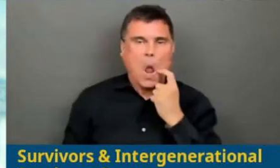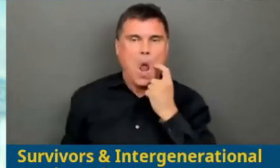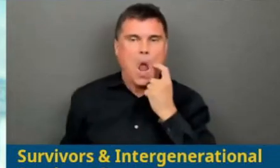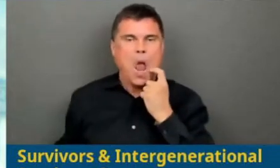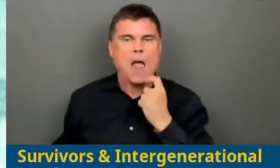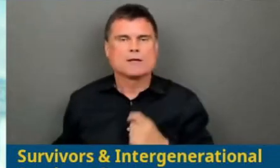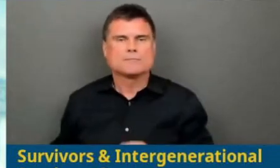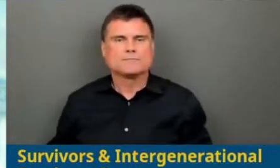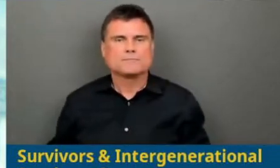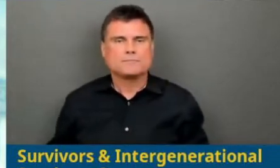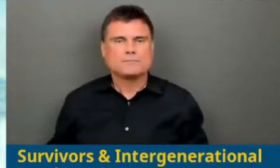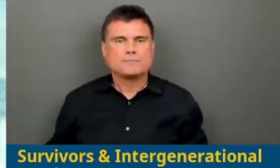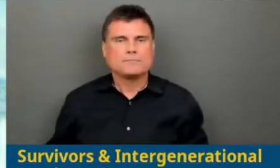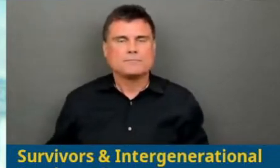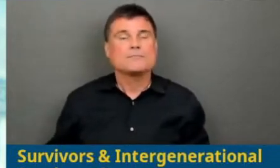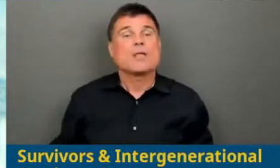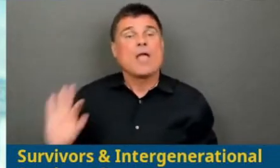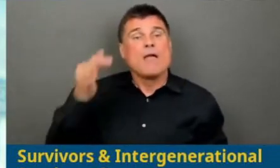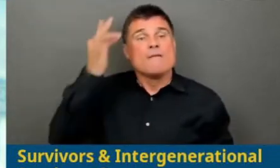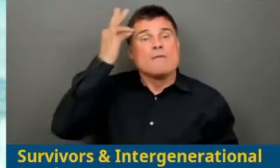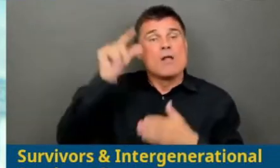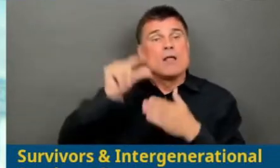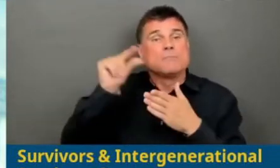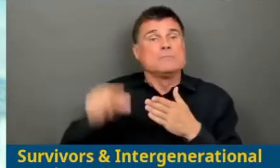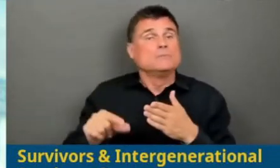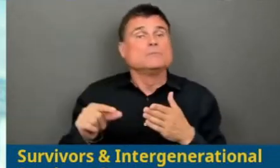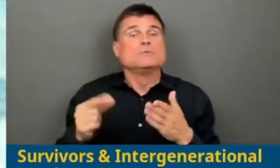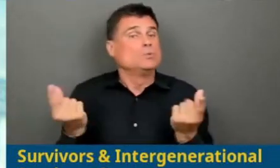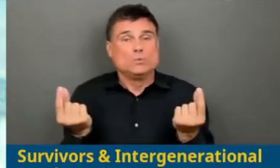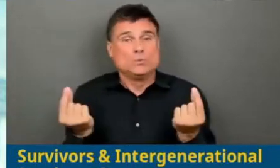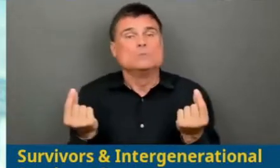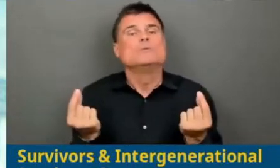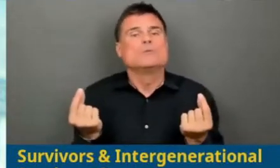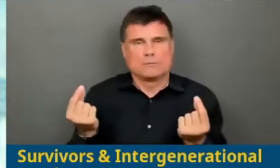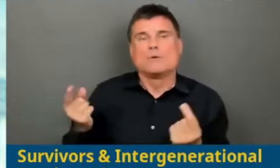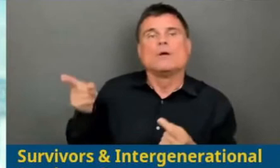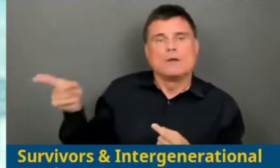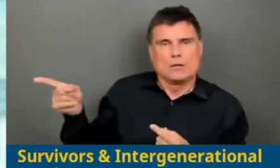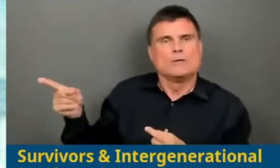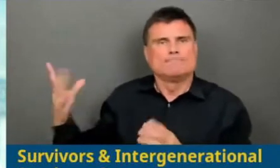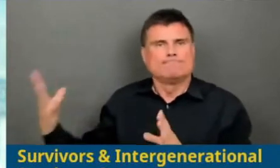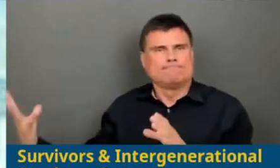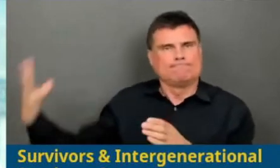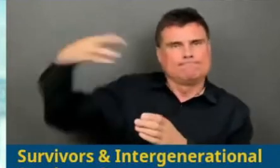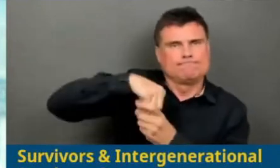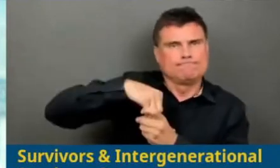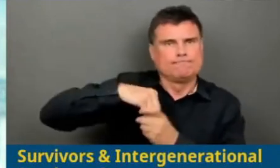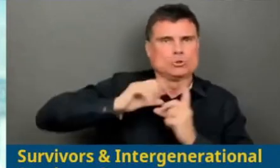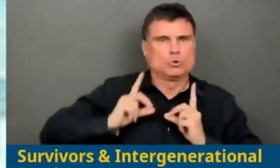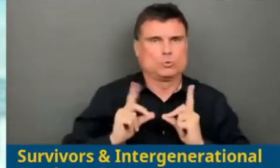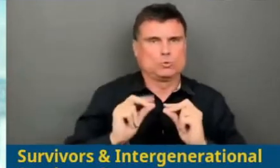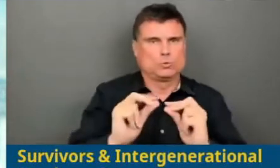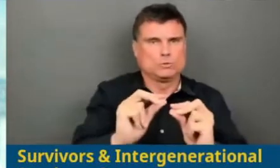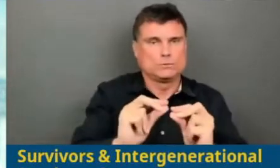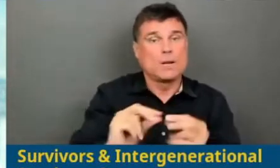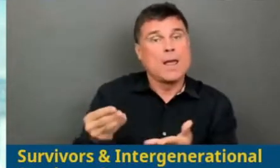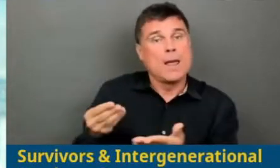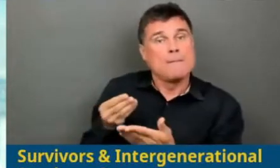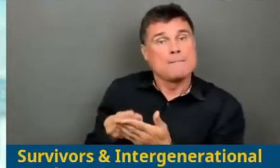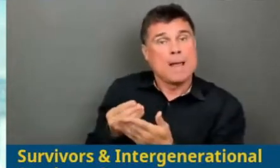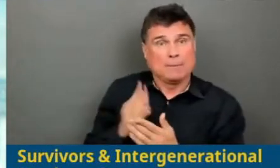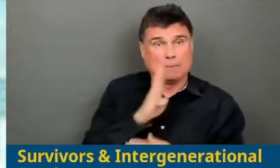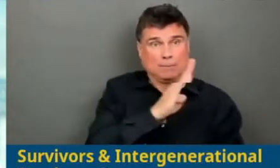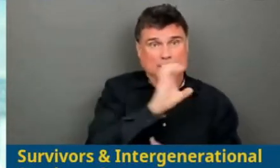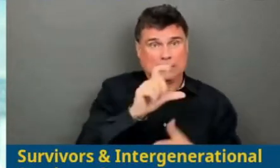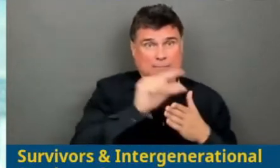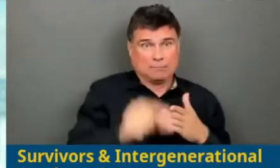The federal government, of course, is also very much involved in this response. But the funding from British Columbia can be made available for a range